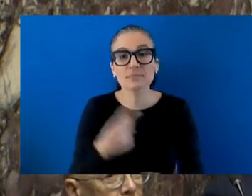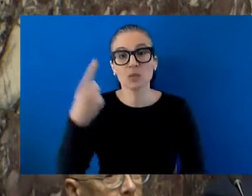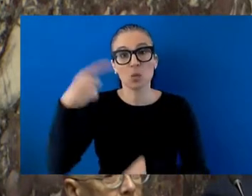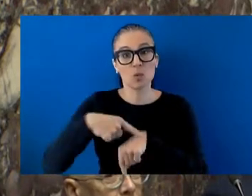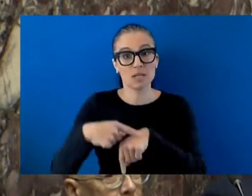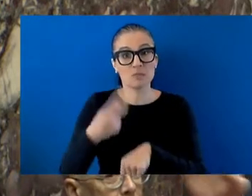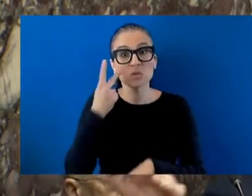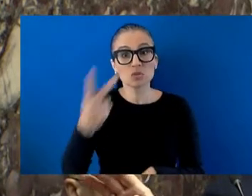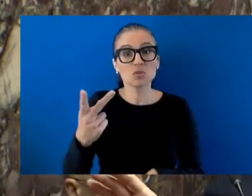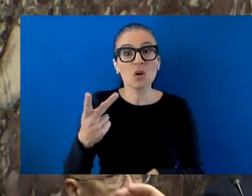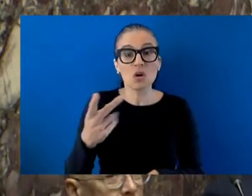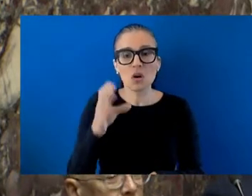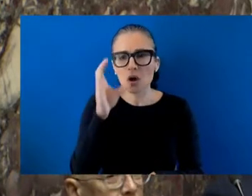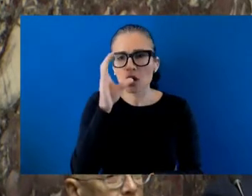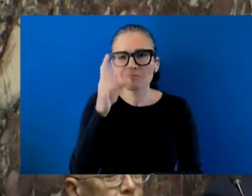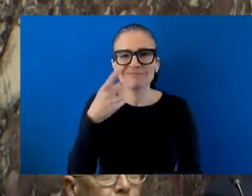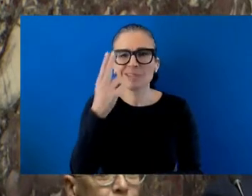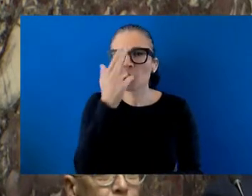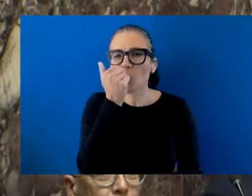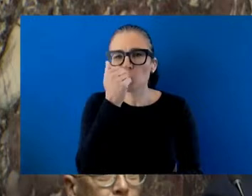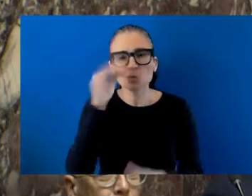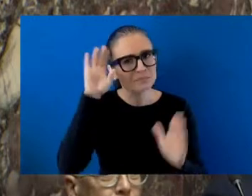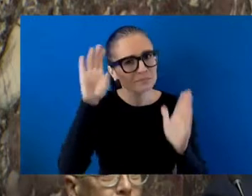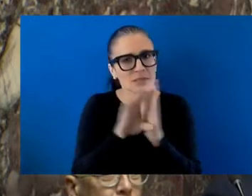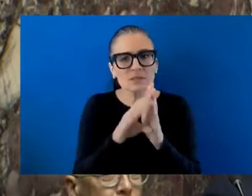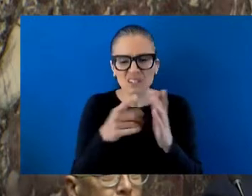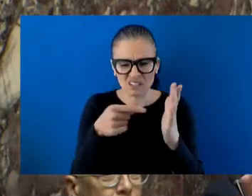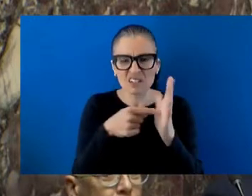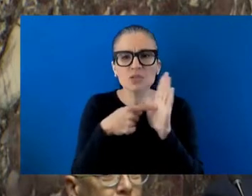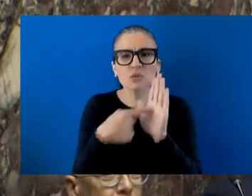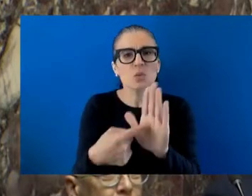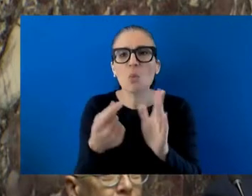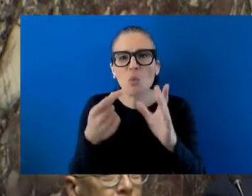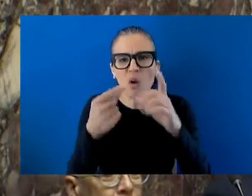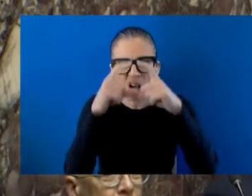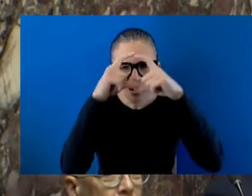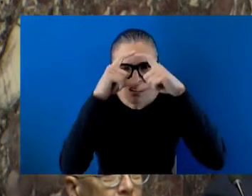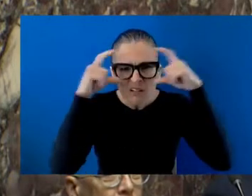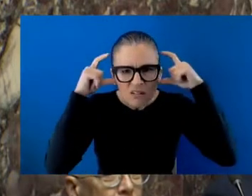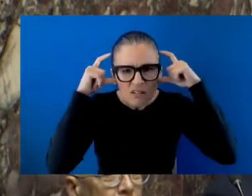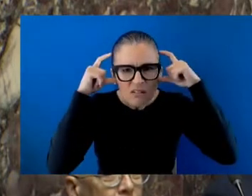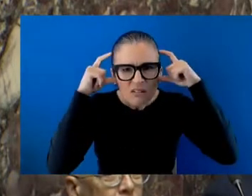wall with tons of labels: transportation, education, healthcare,